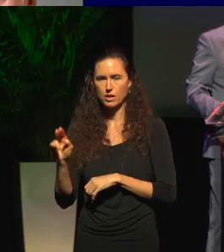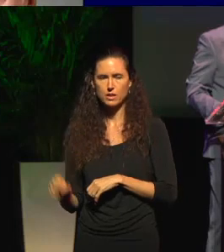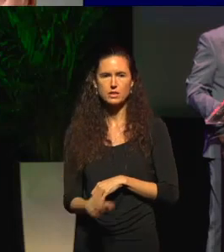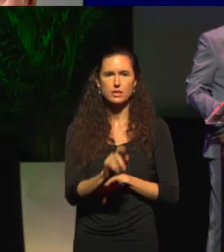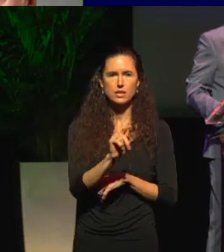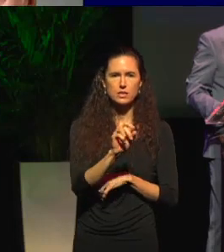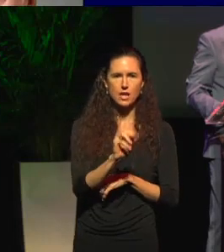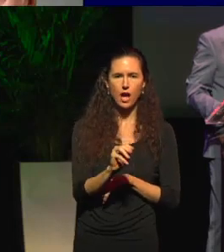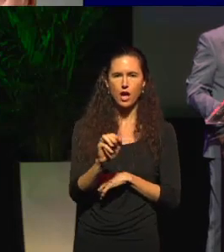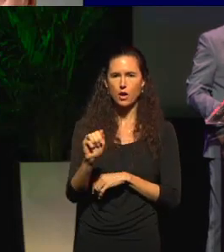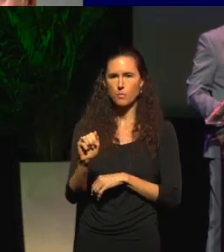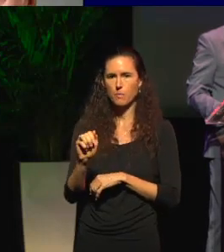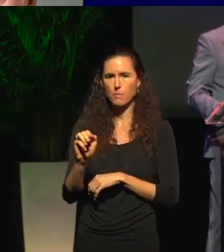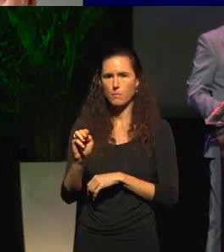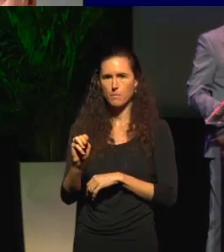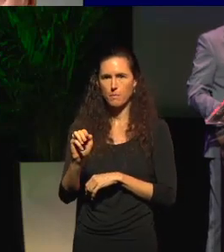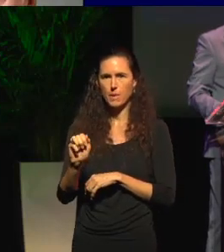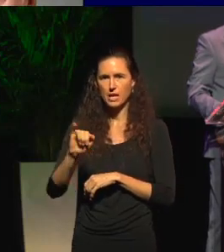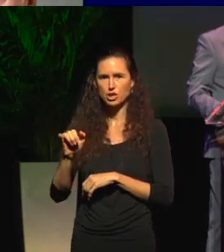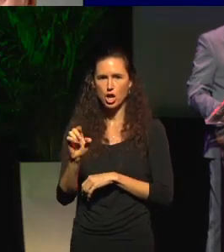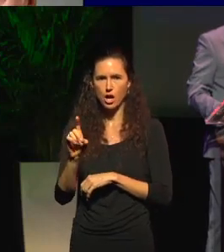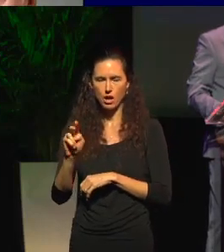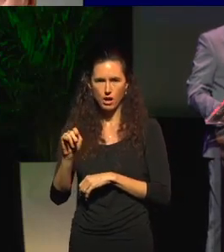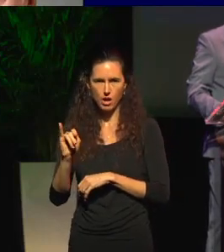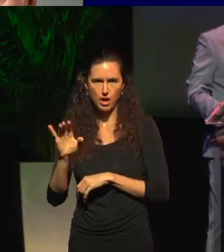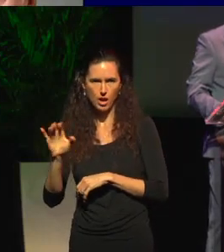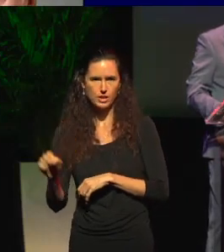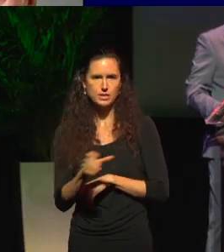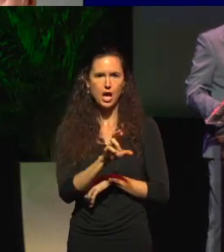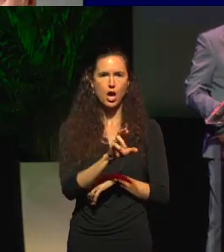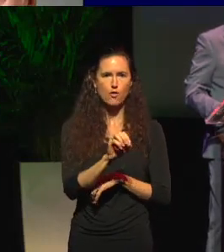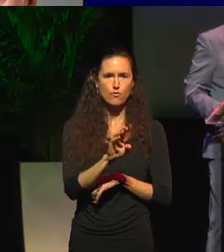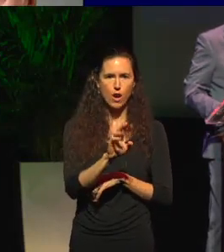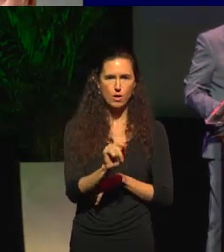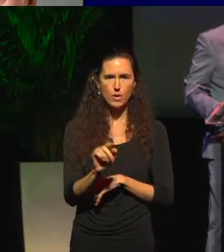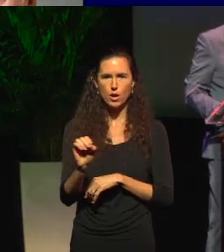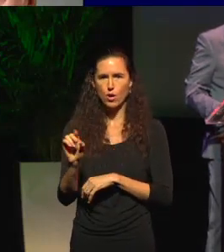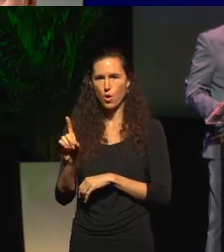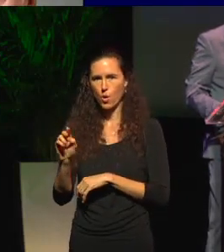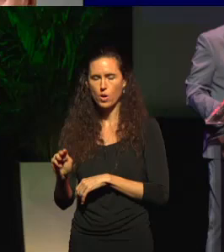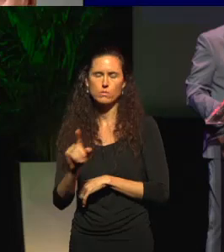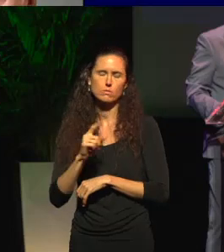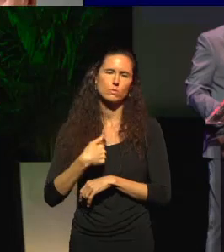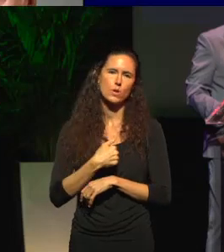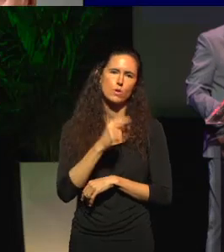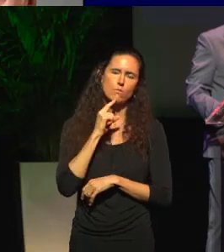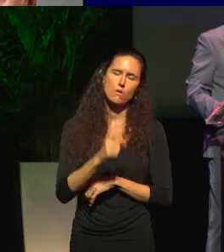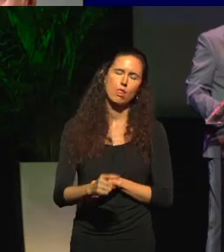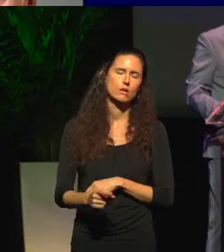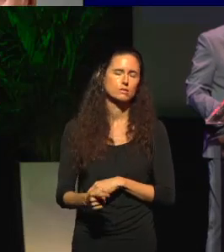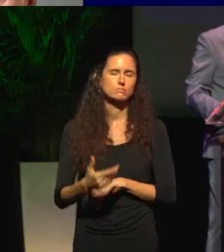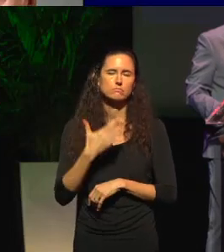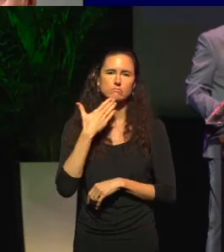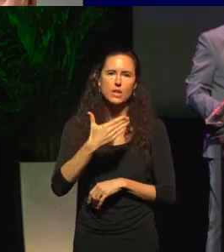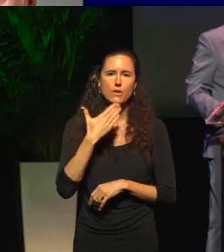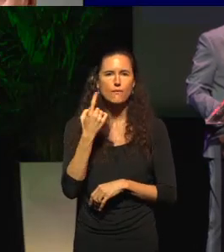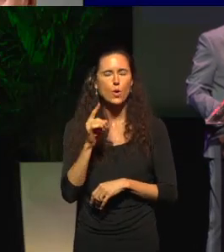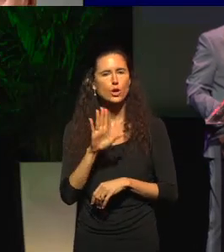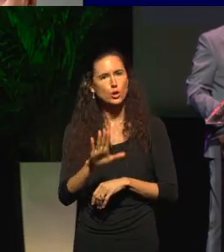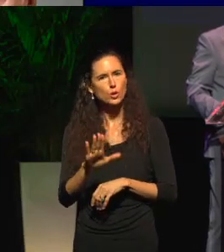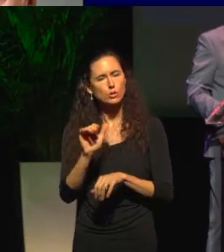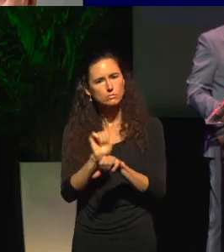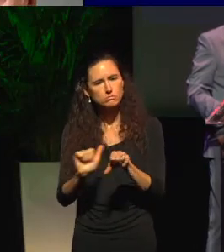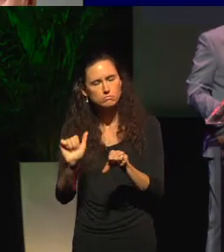Adonix, and Mr. Roderick Odom. We are grateful for your dedication, your support and